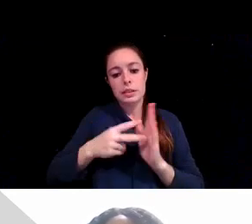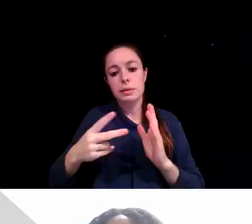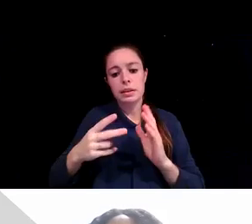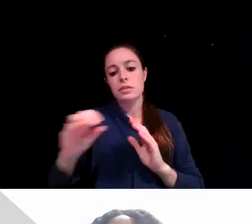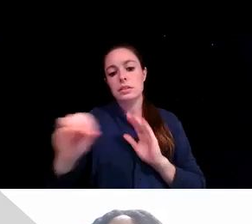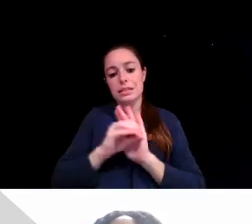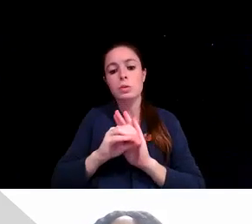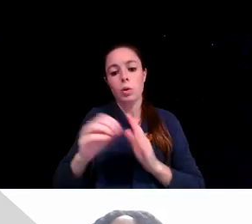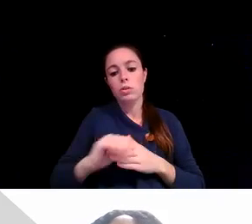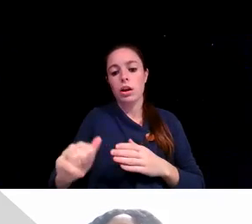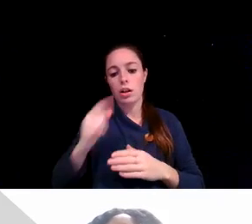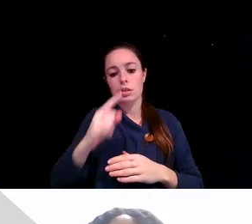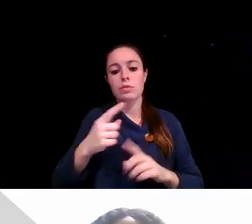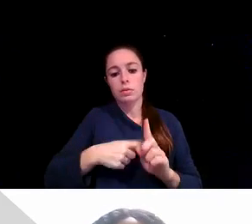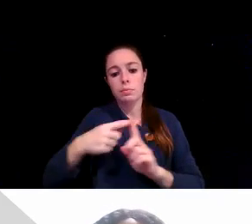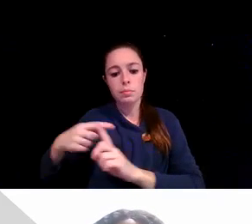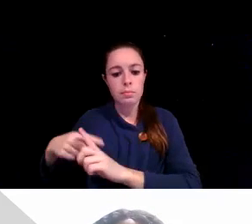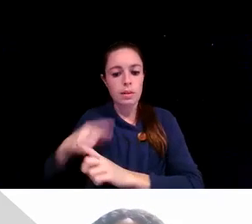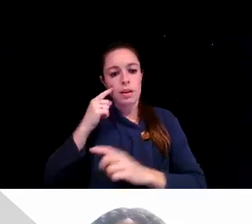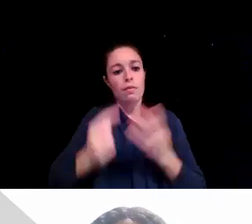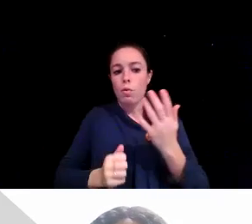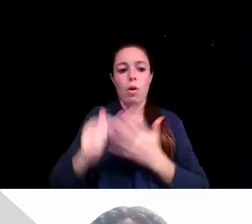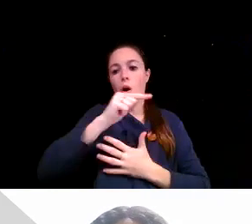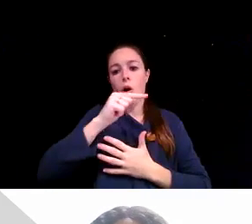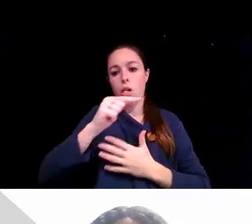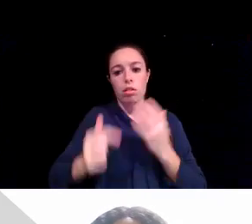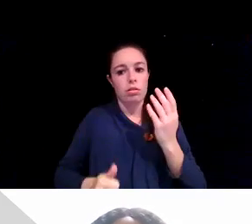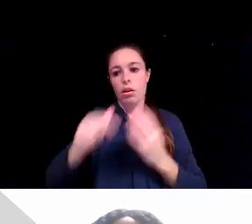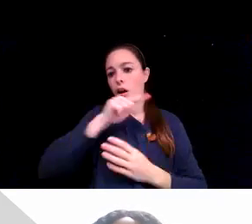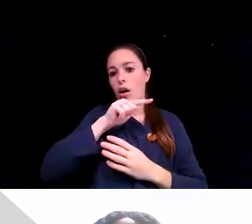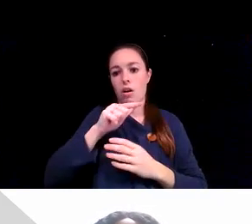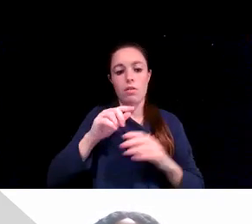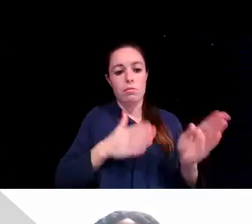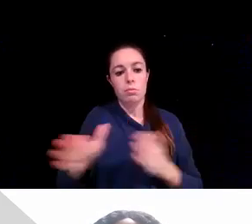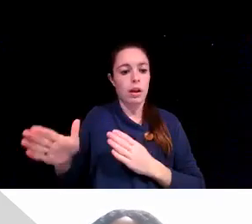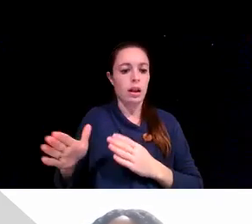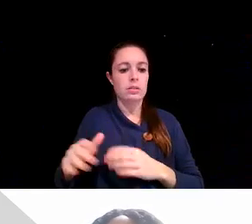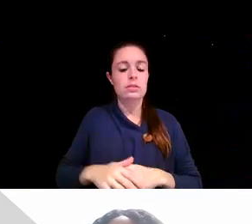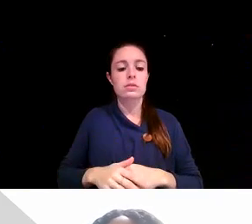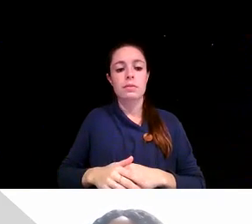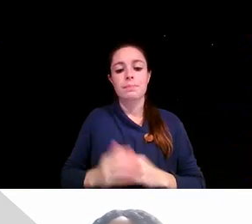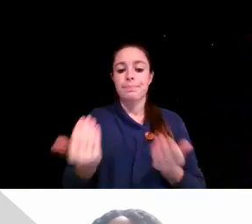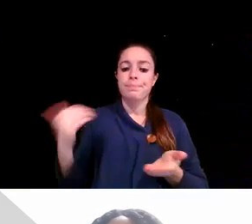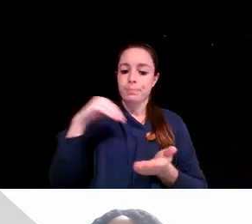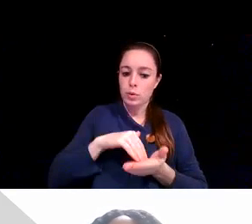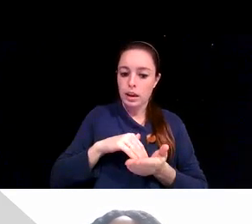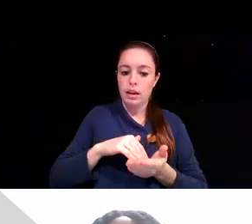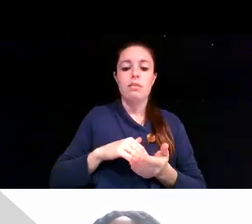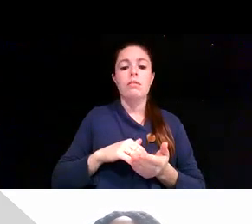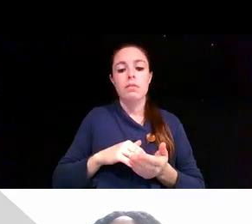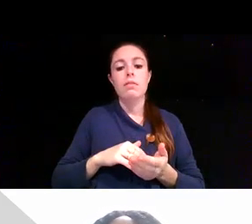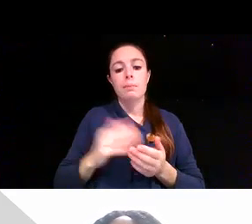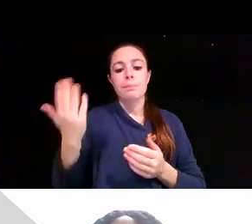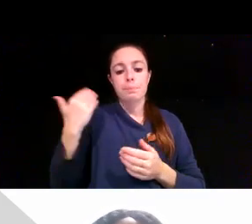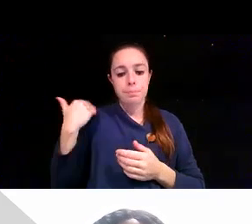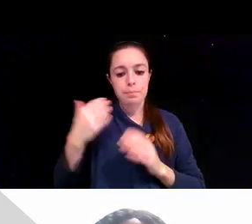premium to all the 4 levels of the Essential Plan. And like I said at the beginning, there